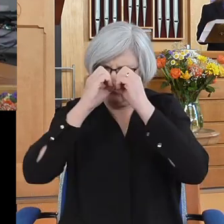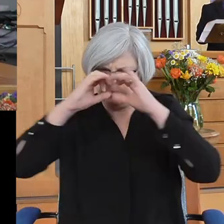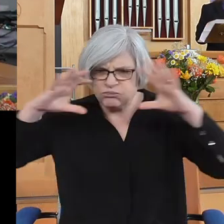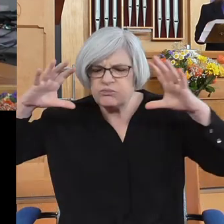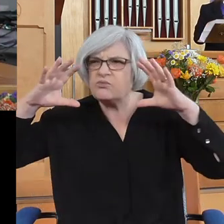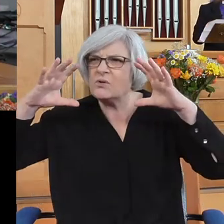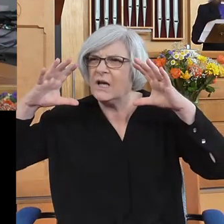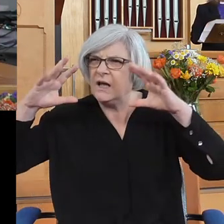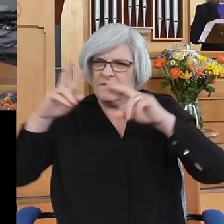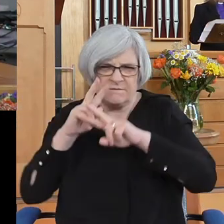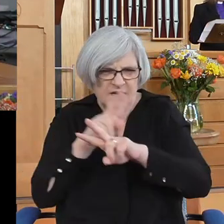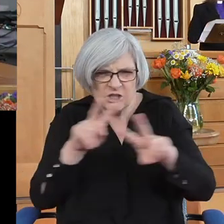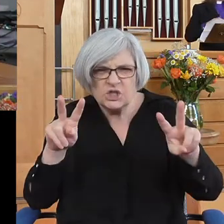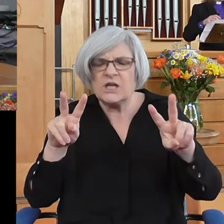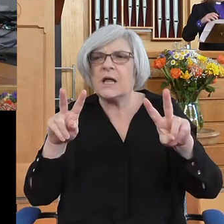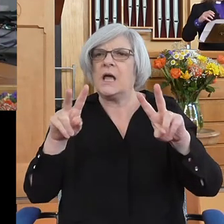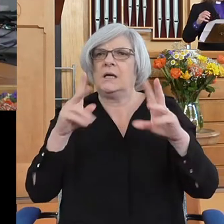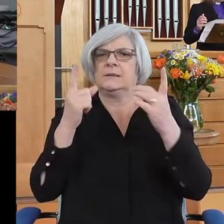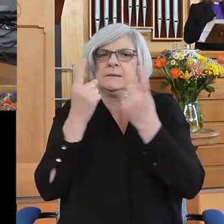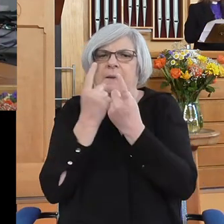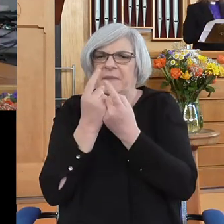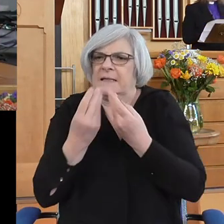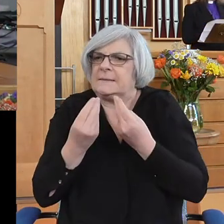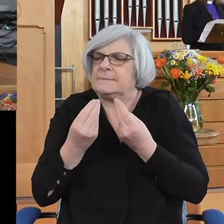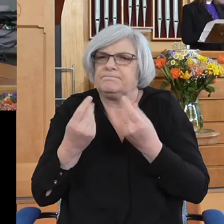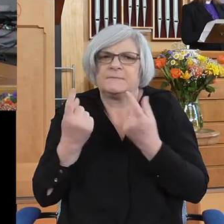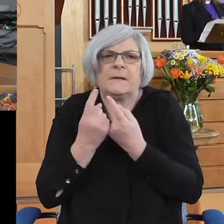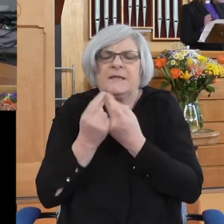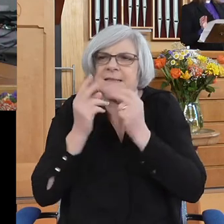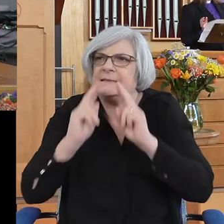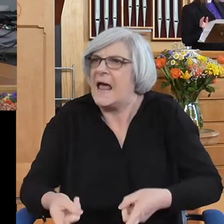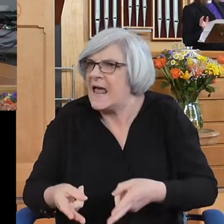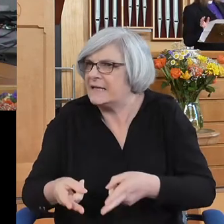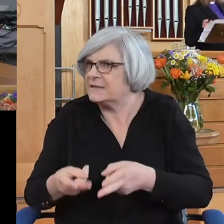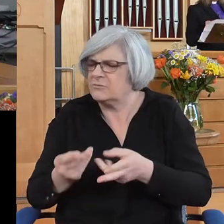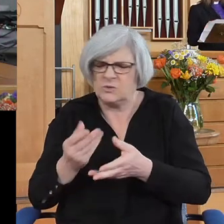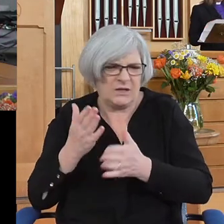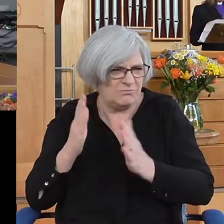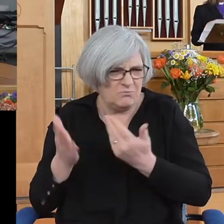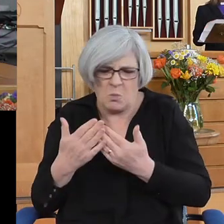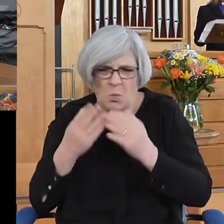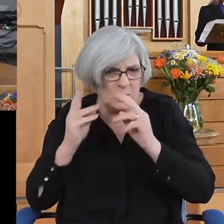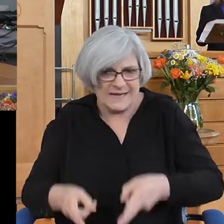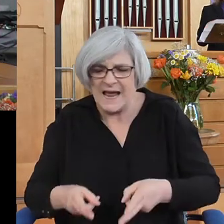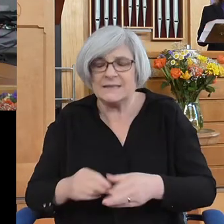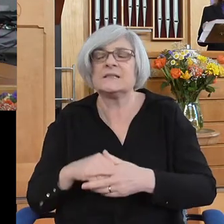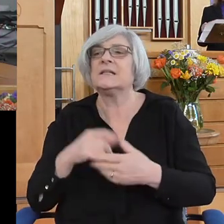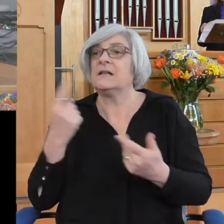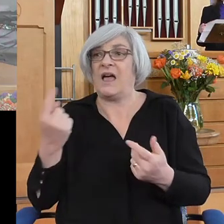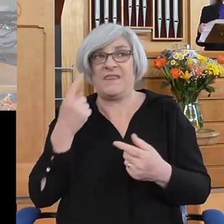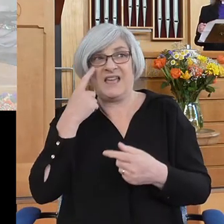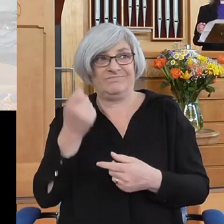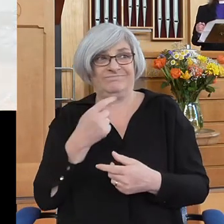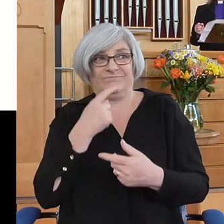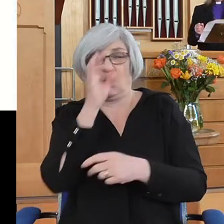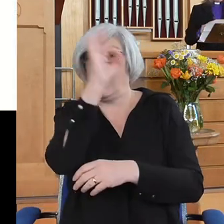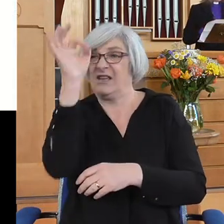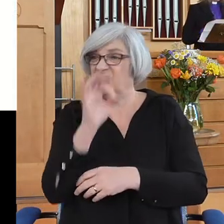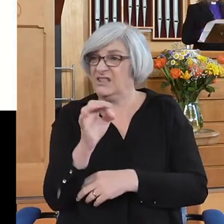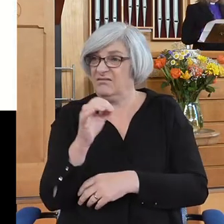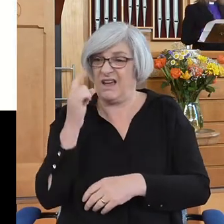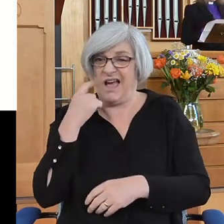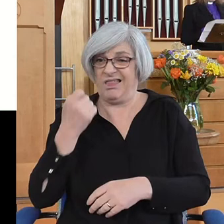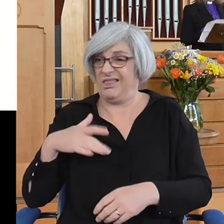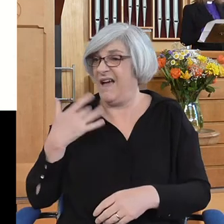desert, something as dead can be. And the question is, can life come back in this